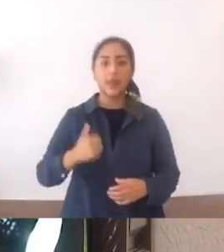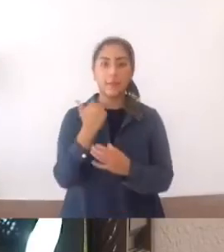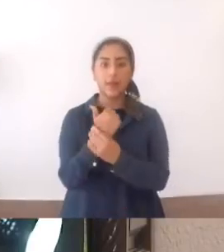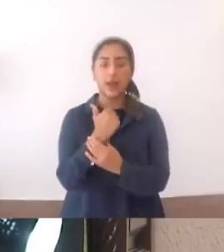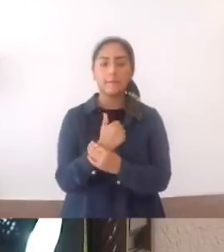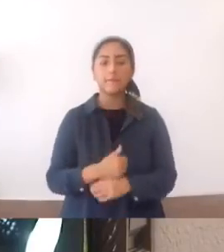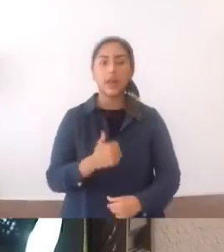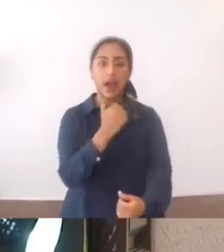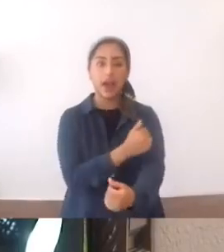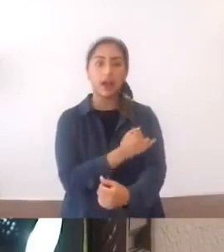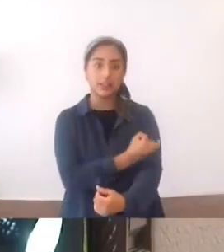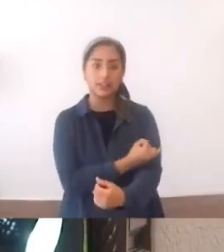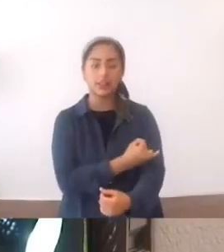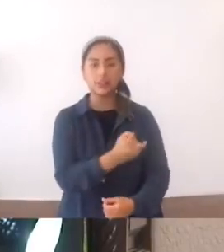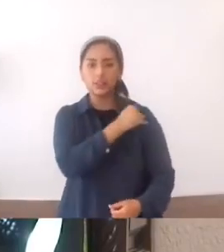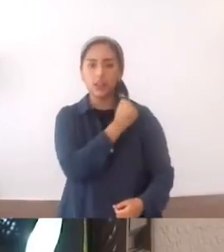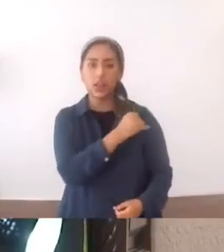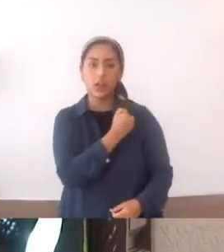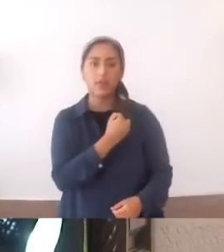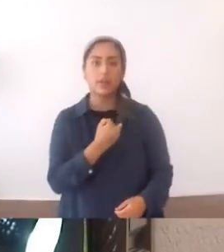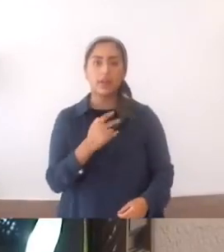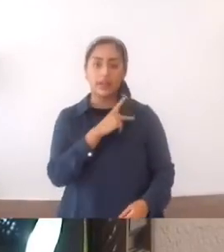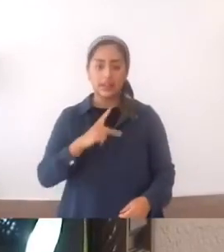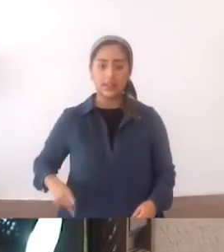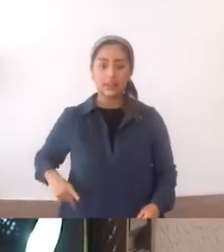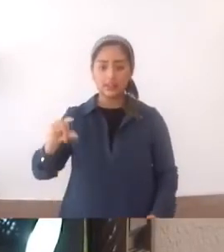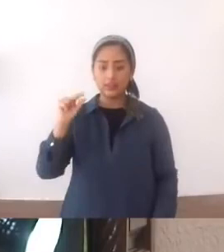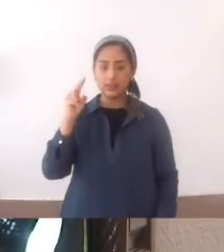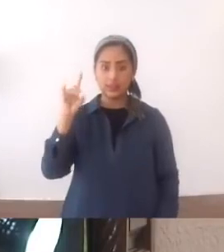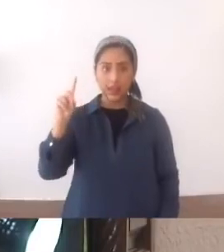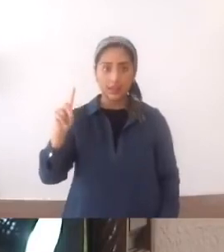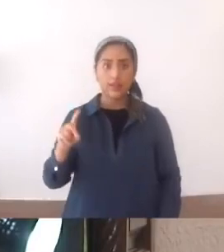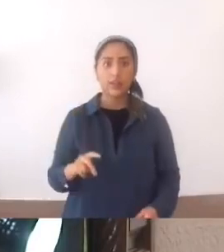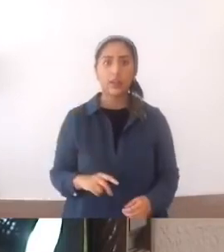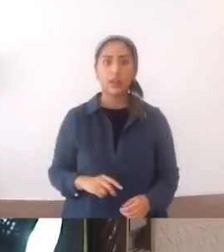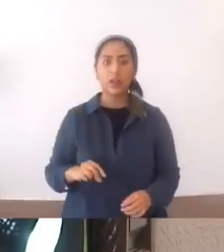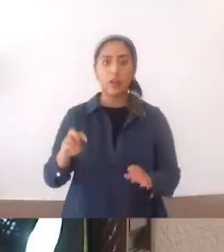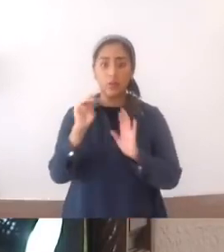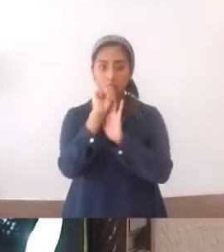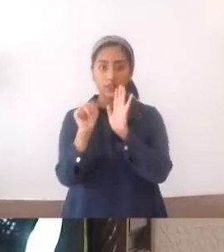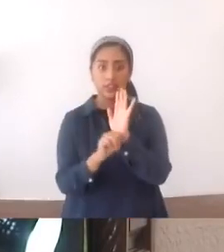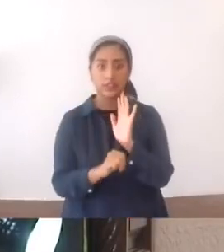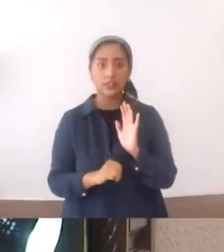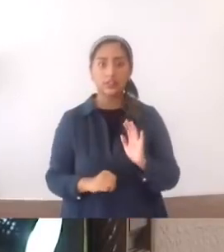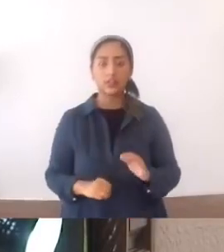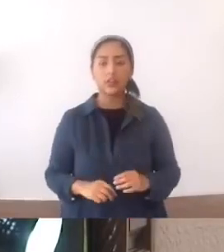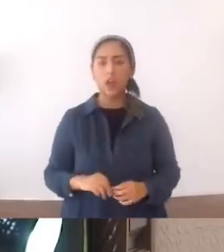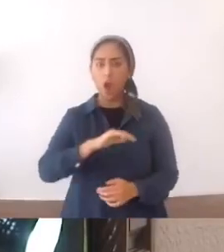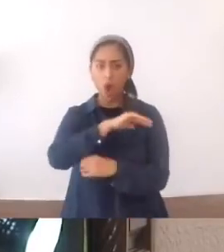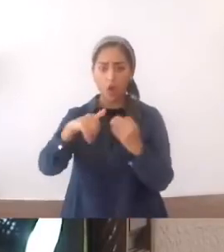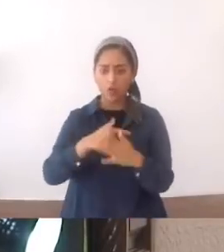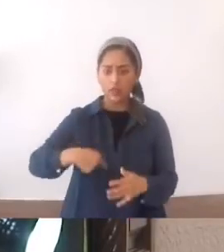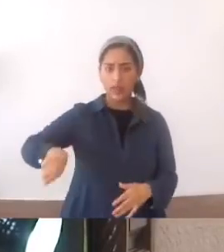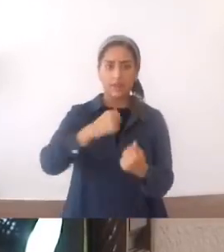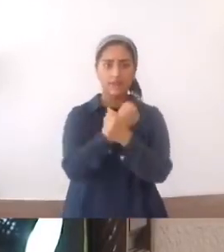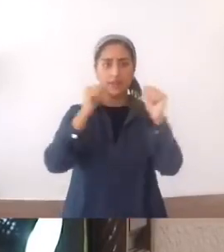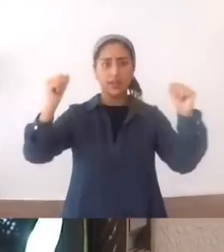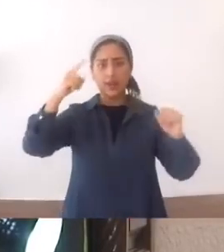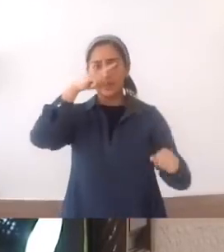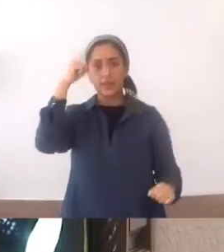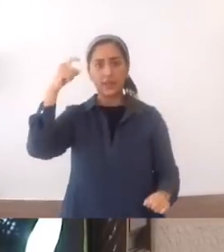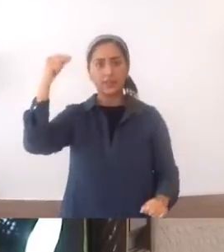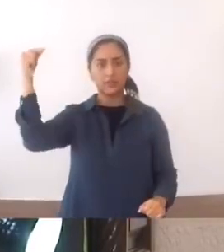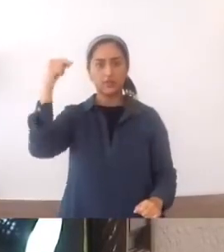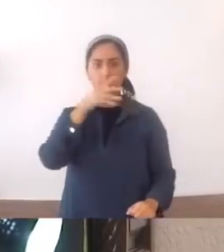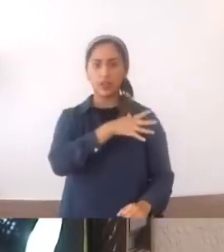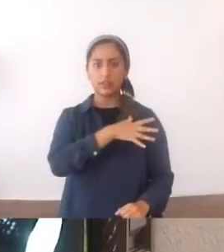Bereshit chapter 6. Abraham, Isaac, Jacob, el rey Jacob, David, King el rey David, Salomón, King Solomon, Moisés, Moses, Moshe, todos Moshe.